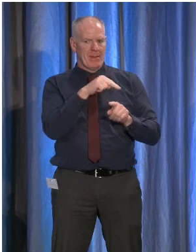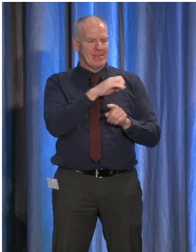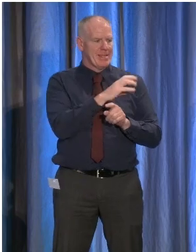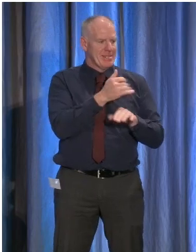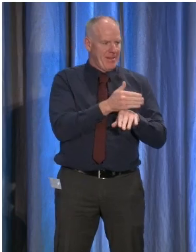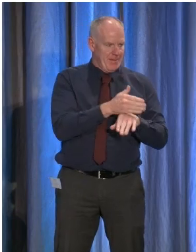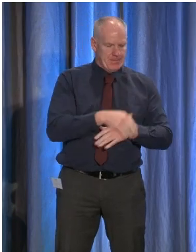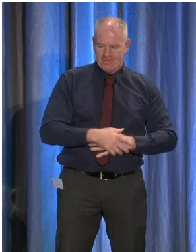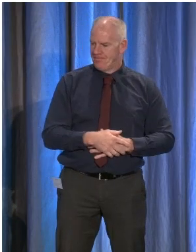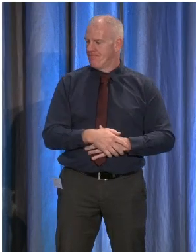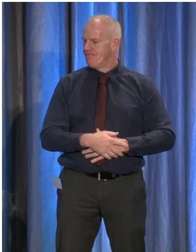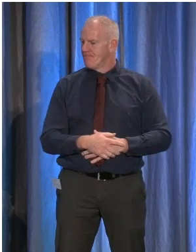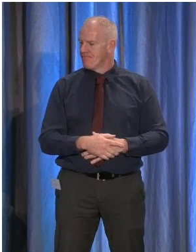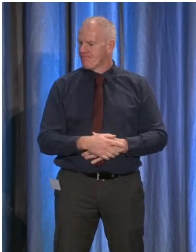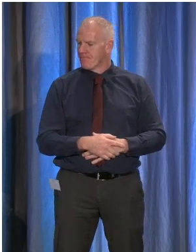services.